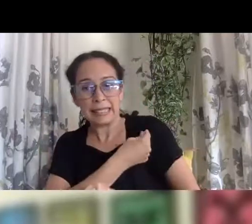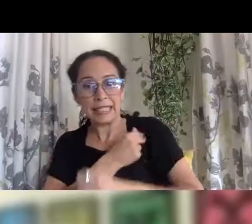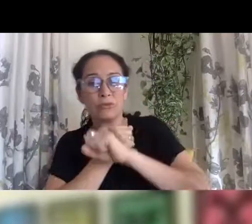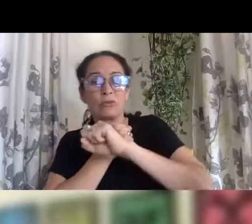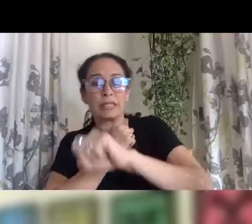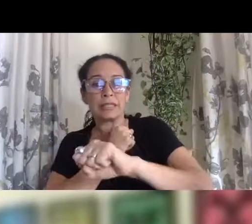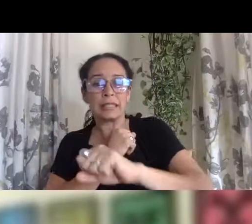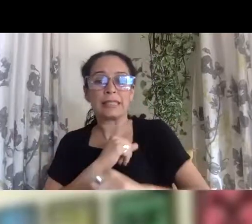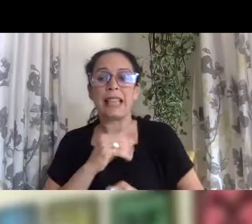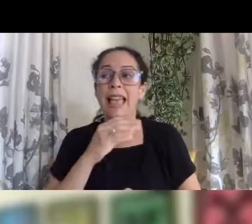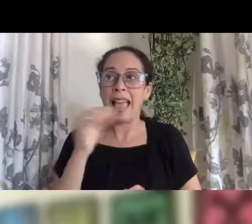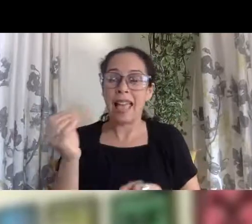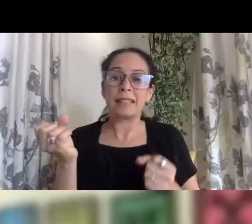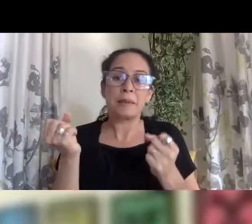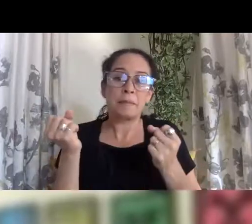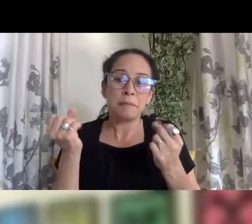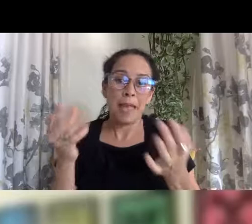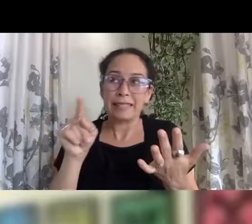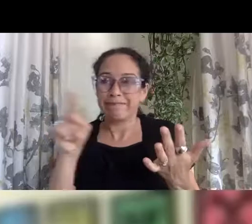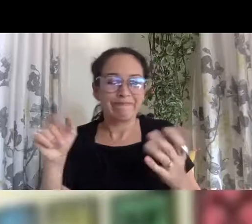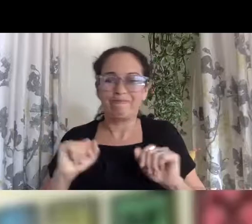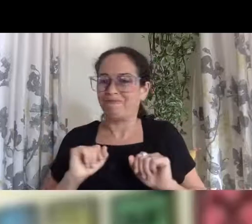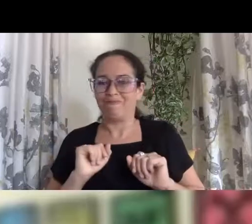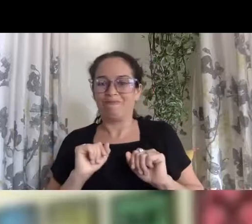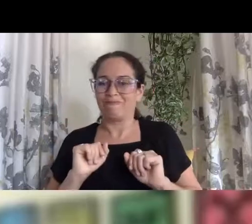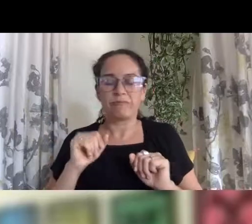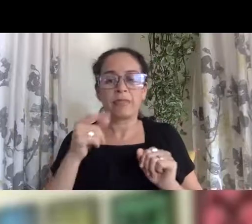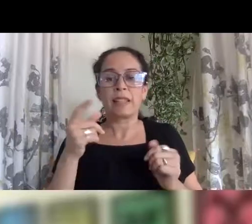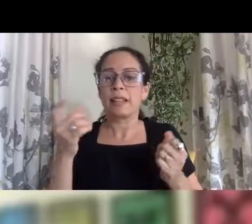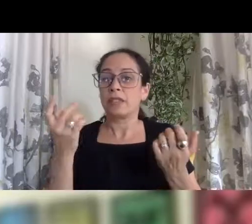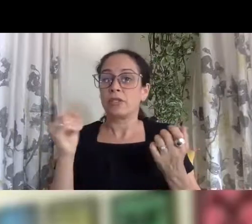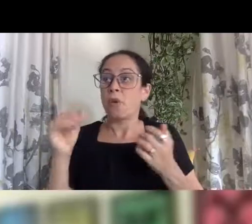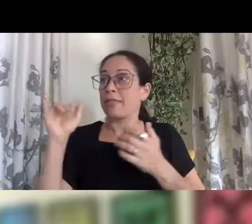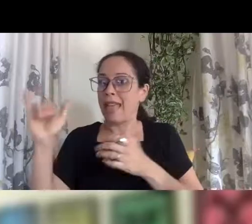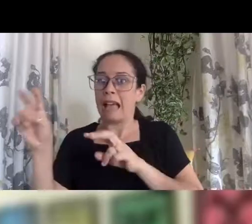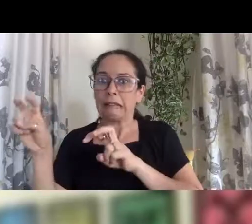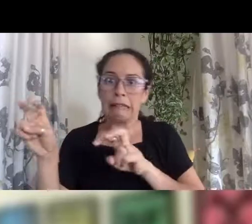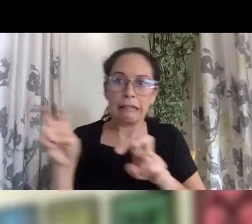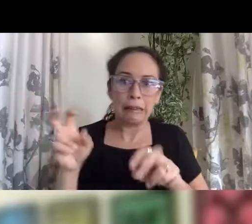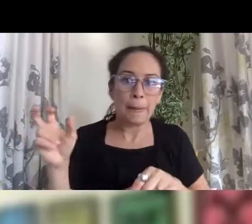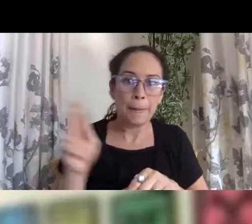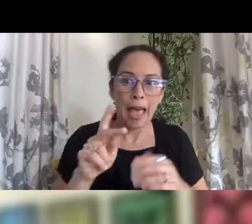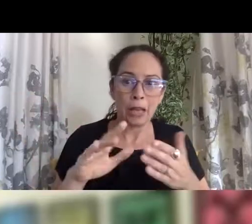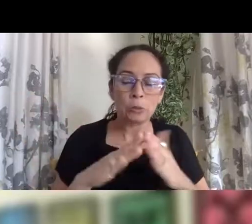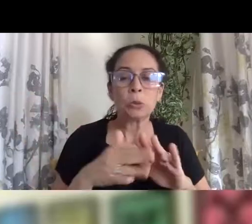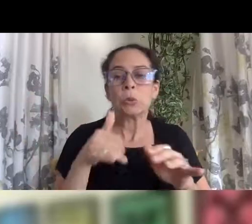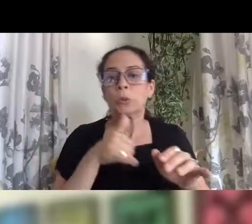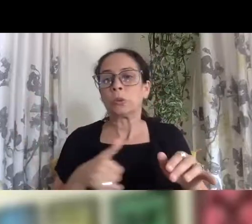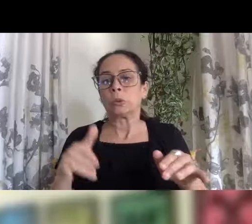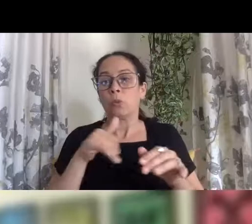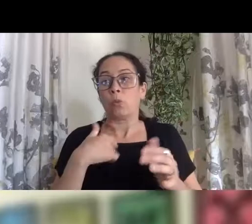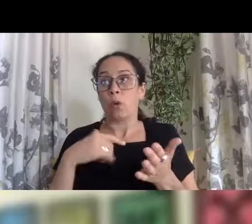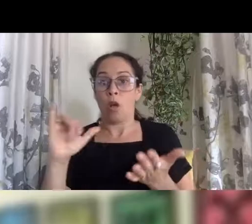unfortunately, the unvaccinated are able to transmit at school and back into the community. And we are also learning that even